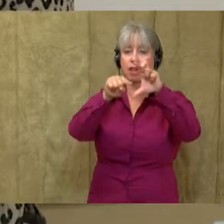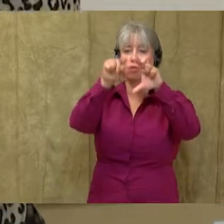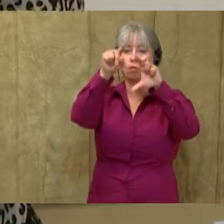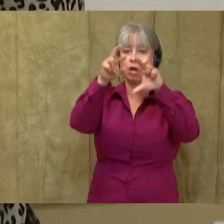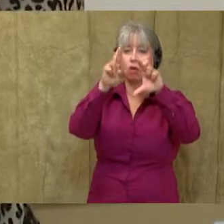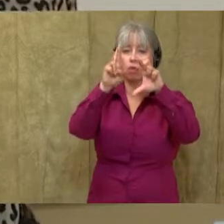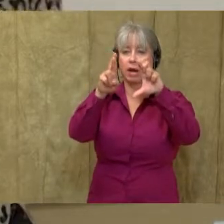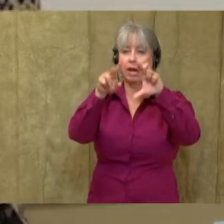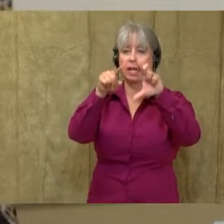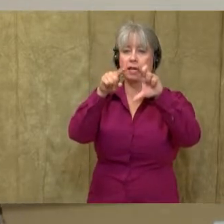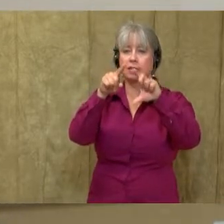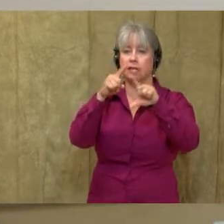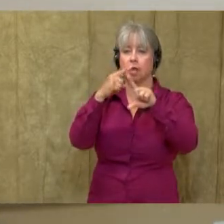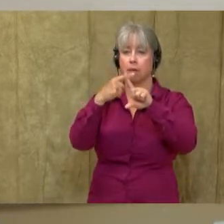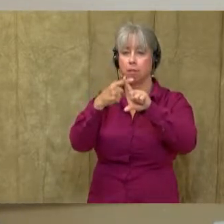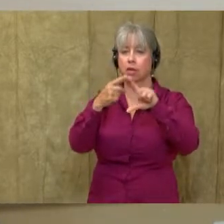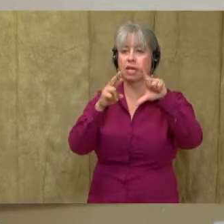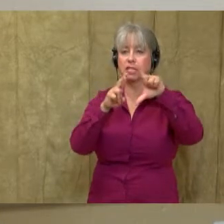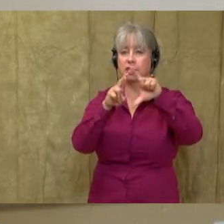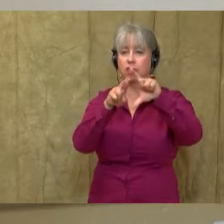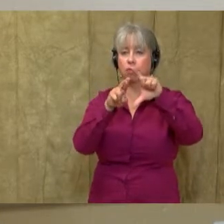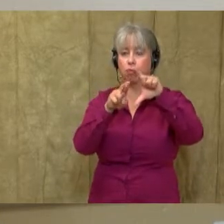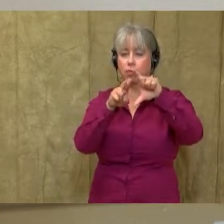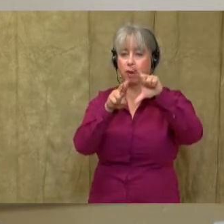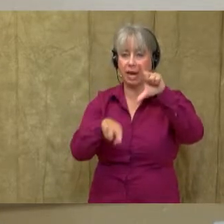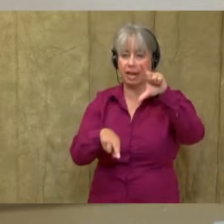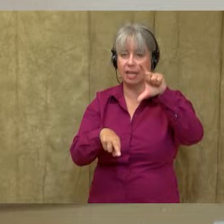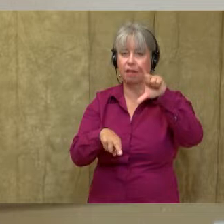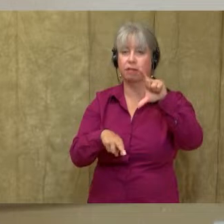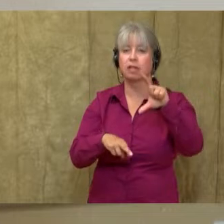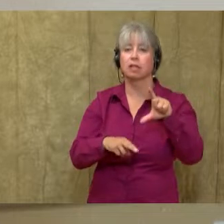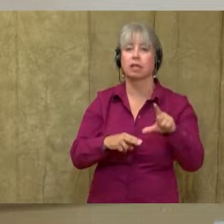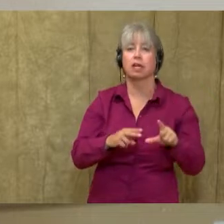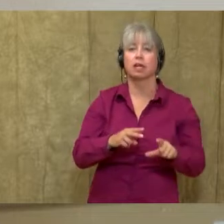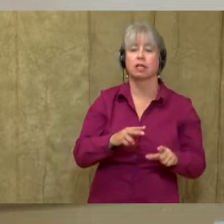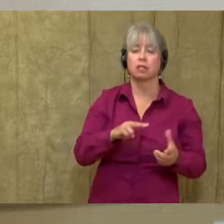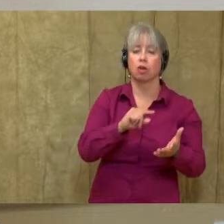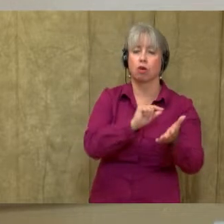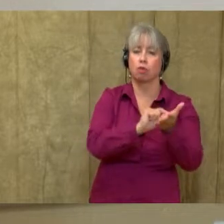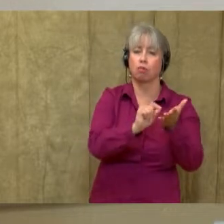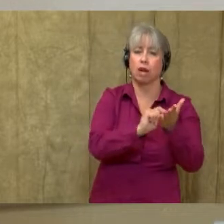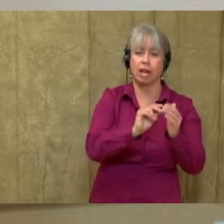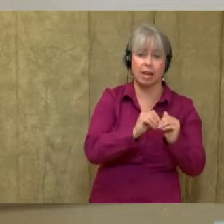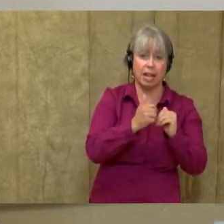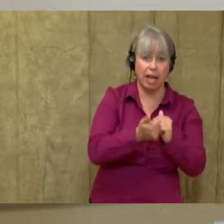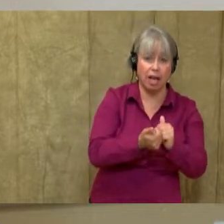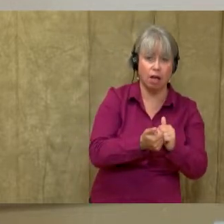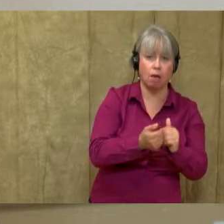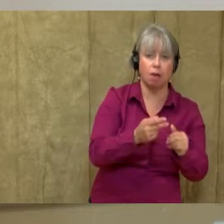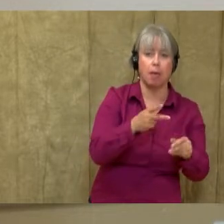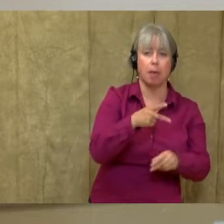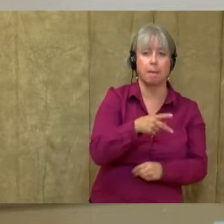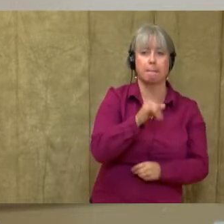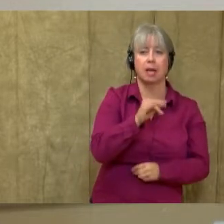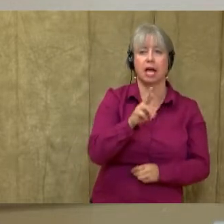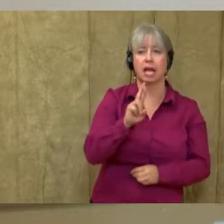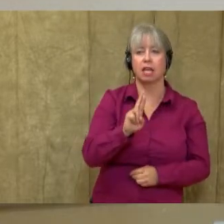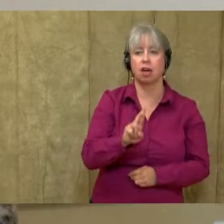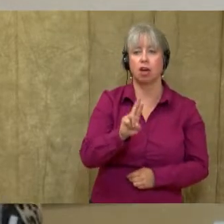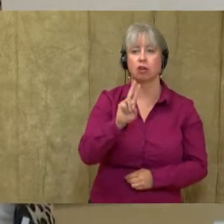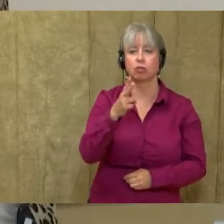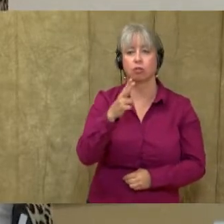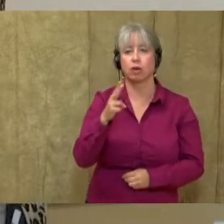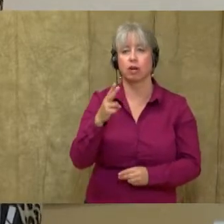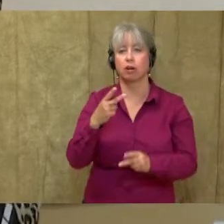the radius. Well, when I do this, I have pi r squared times the height over